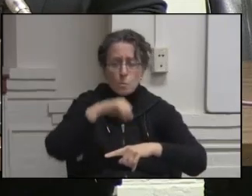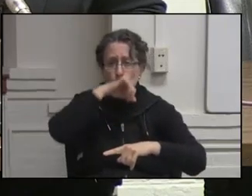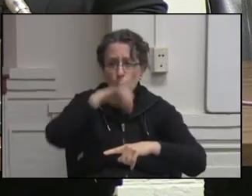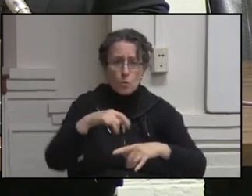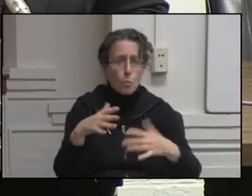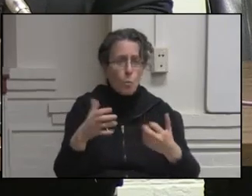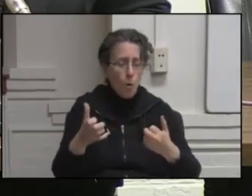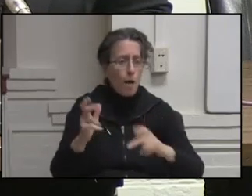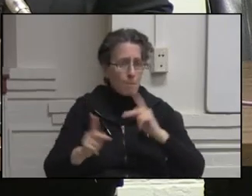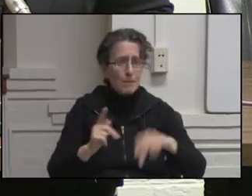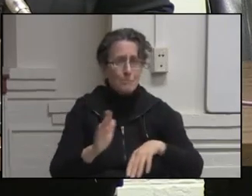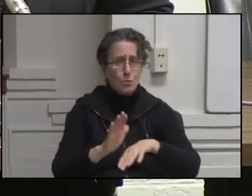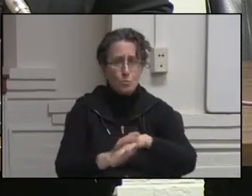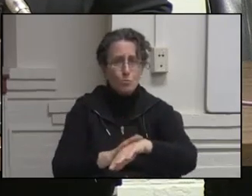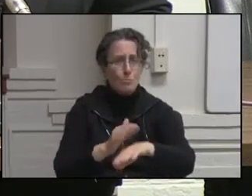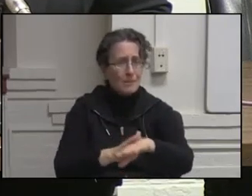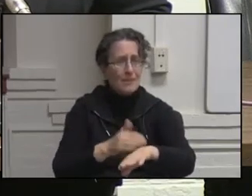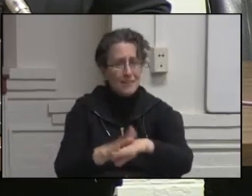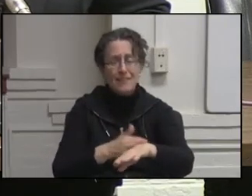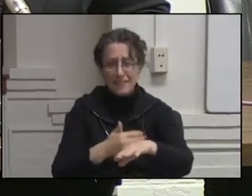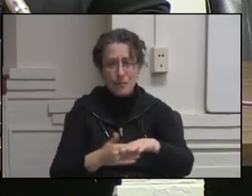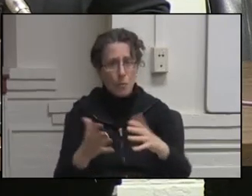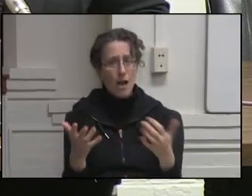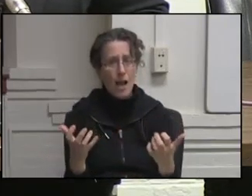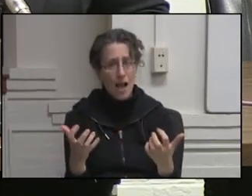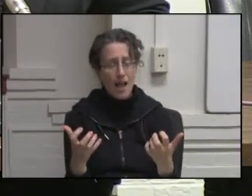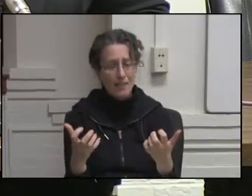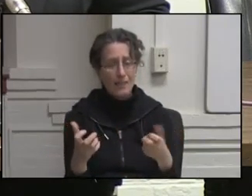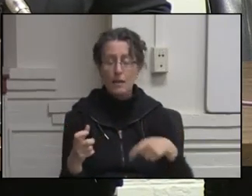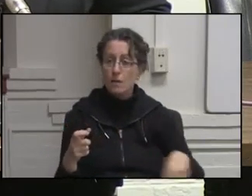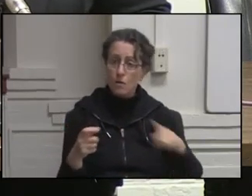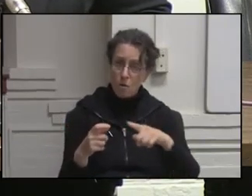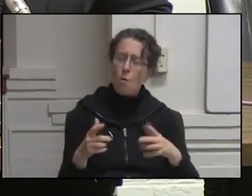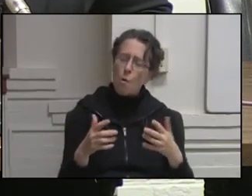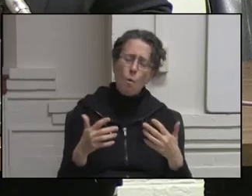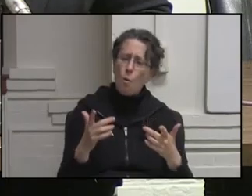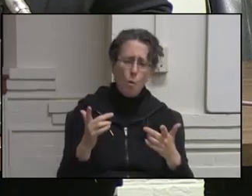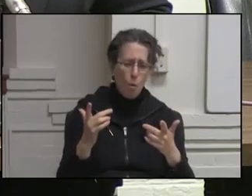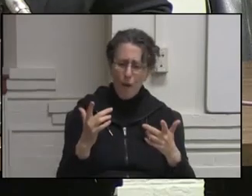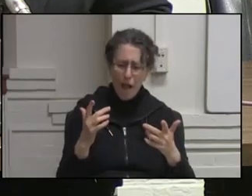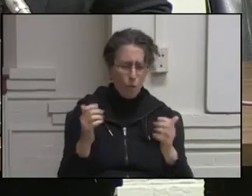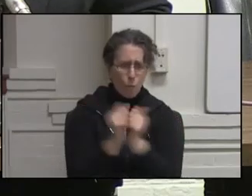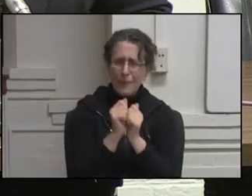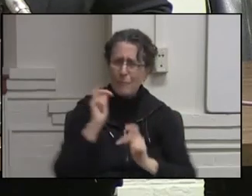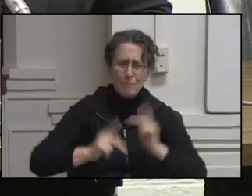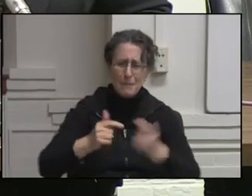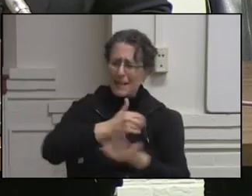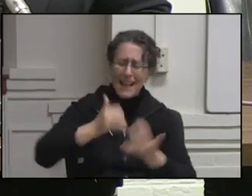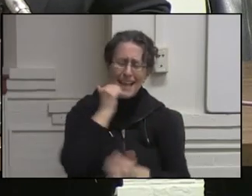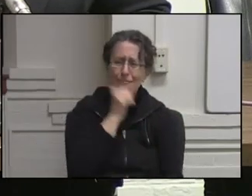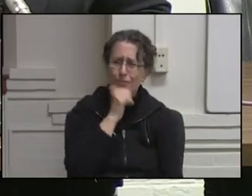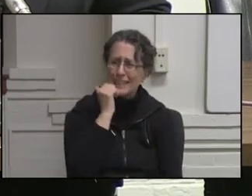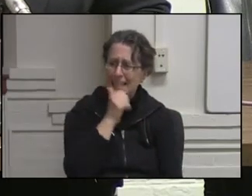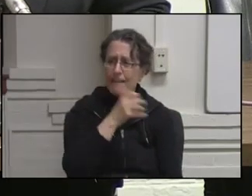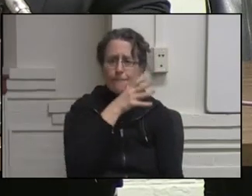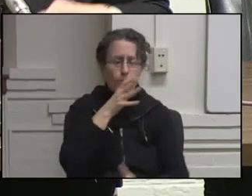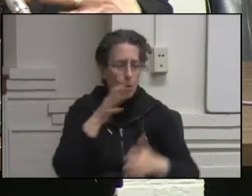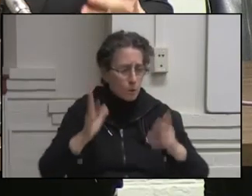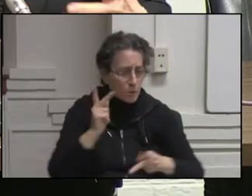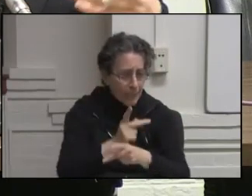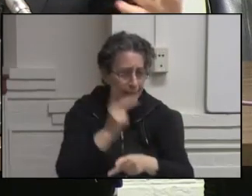really enjoy people. These animals are very socialized and are used to people and used